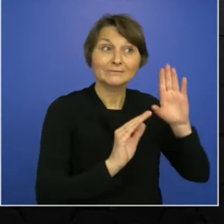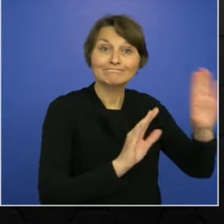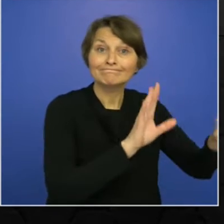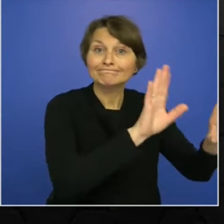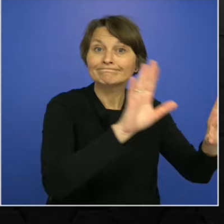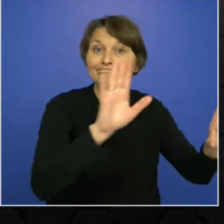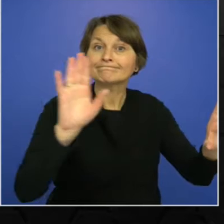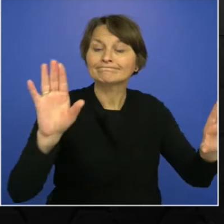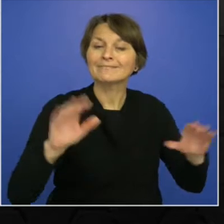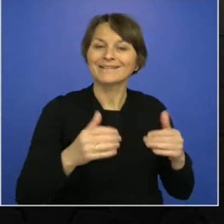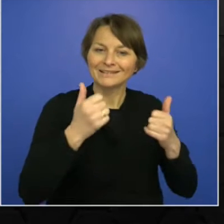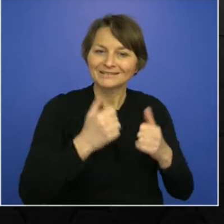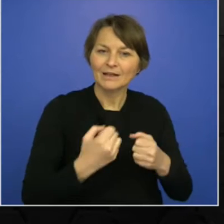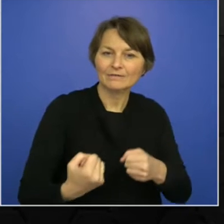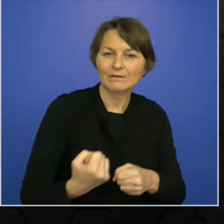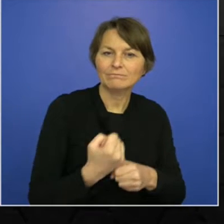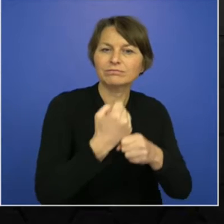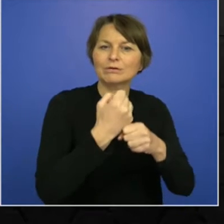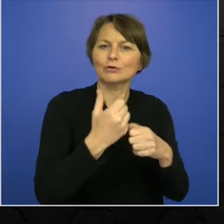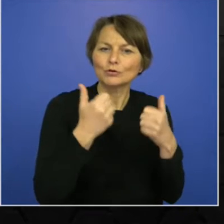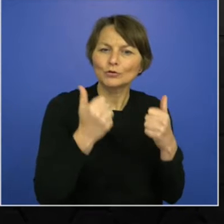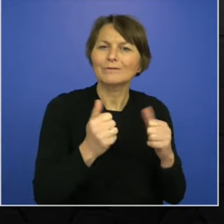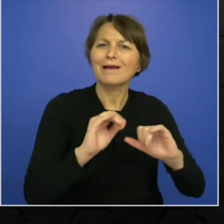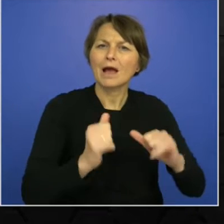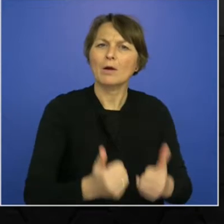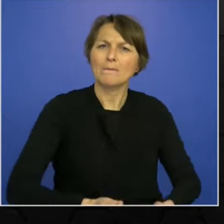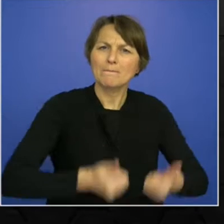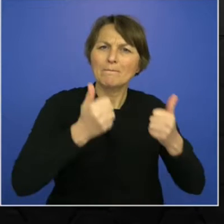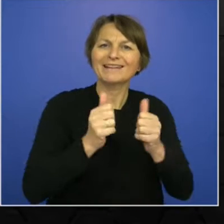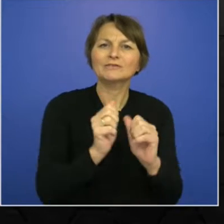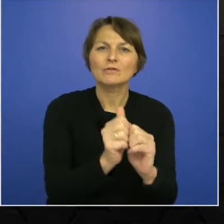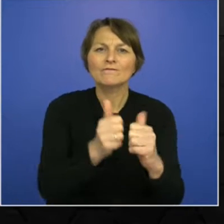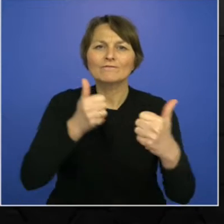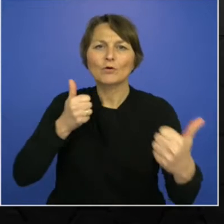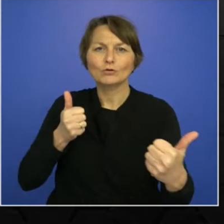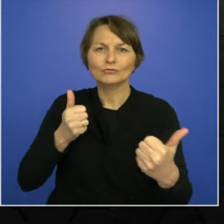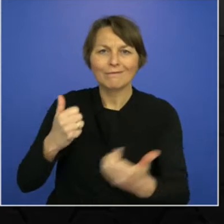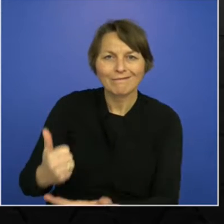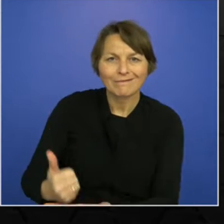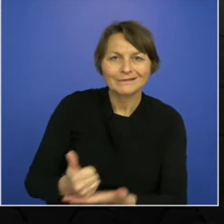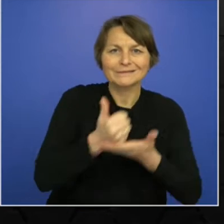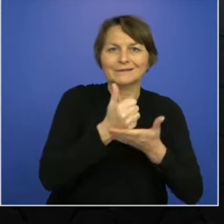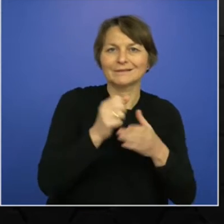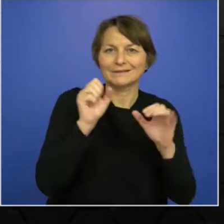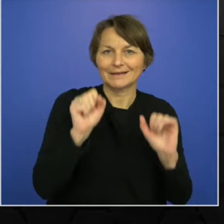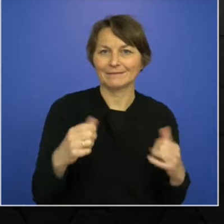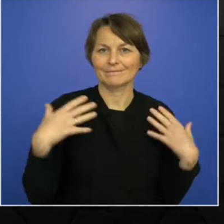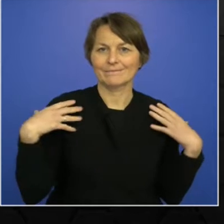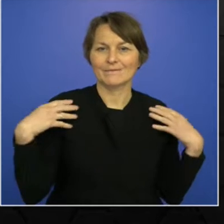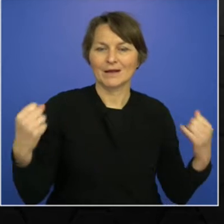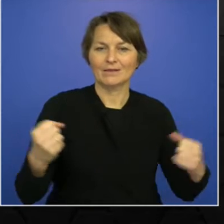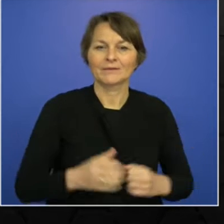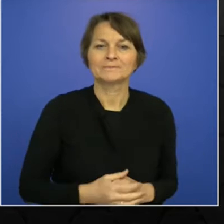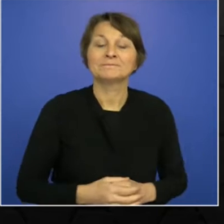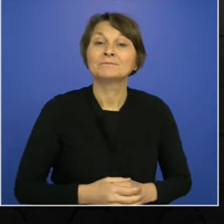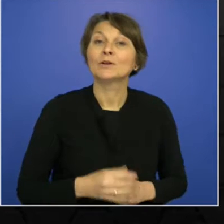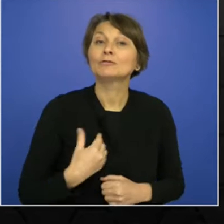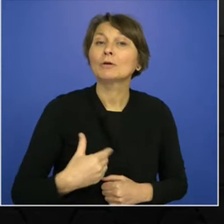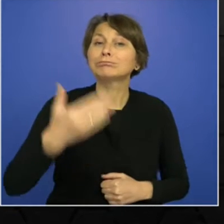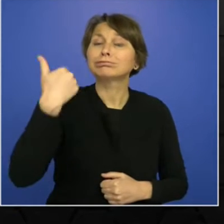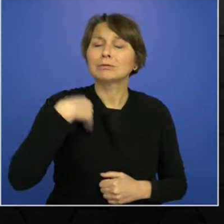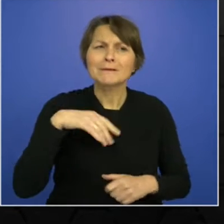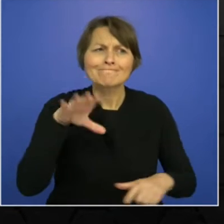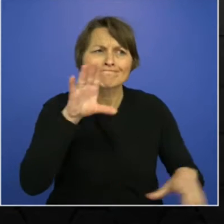AI-powered virtual health assistant. And specifically, who can use it? So when I started learning about Azure Health Bot, I